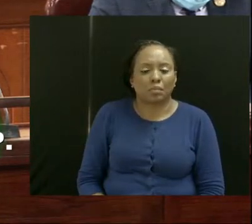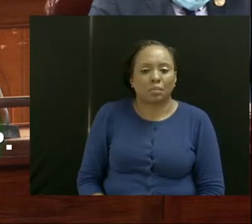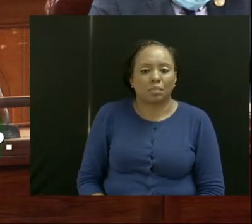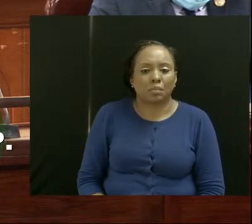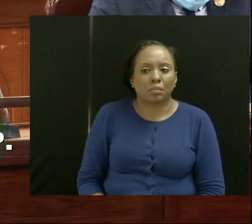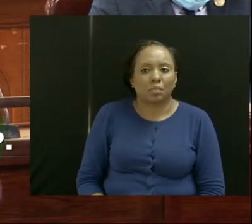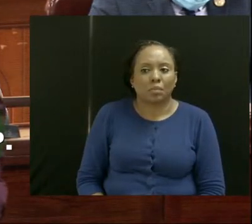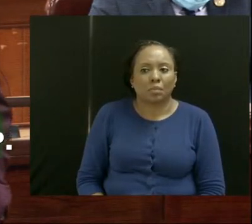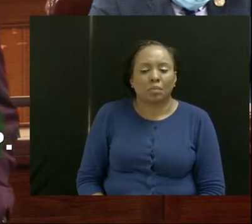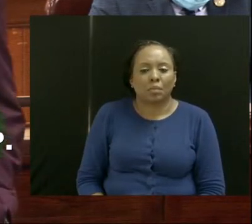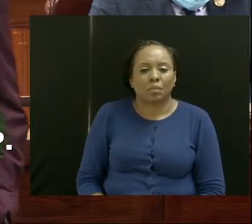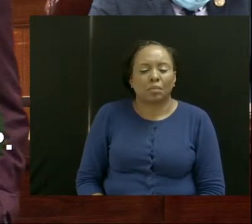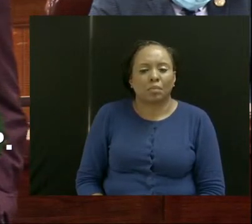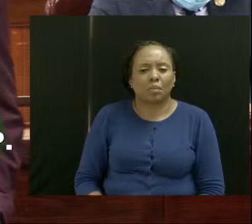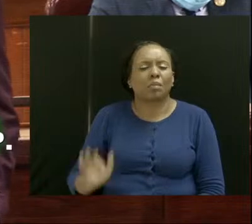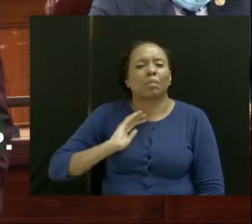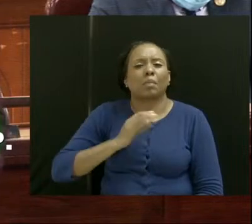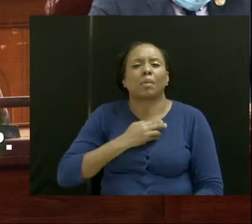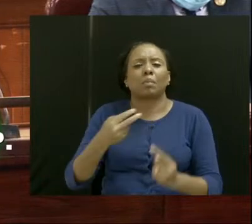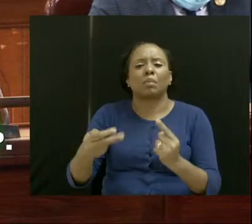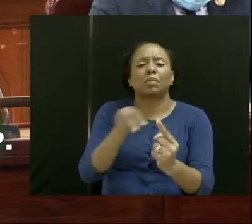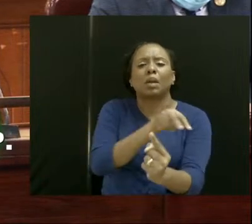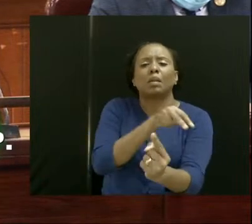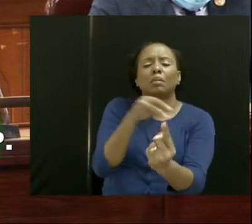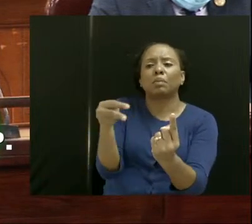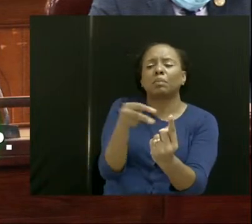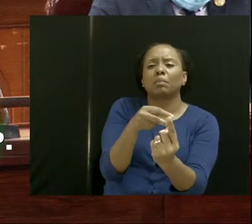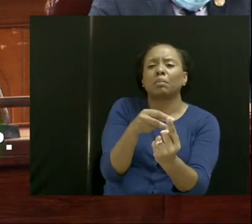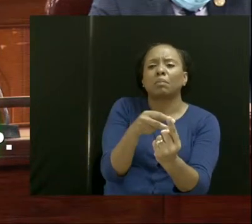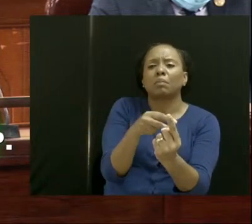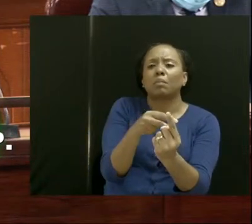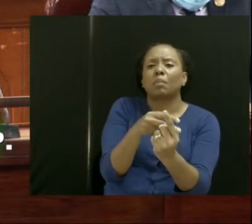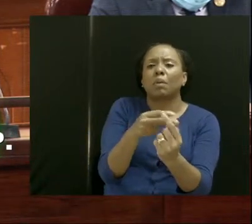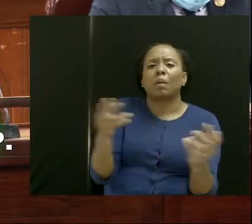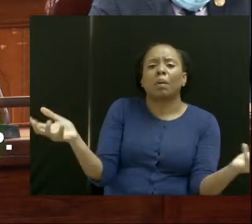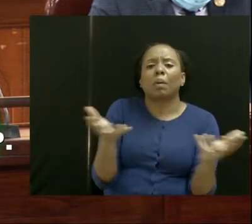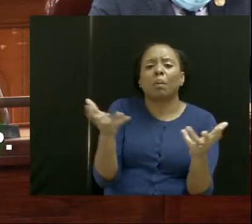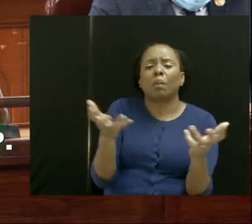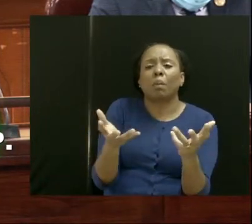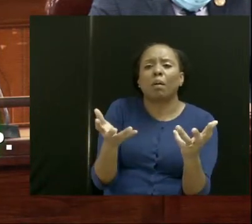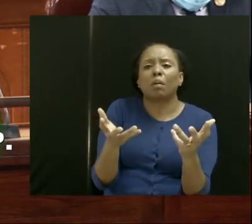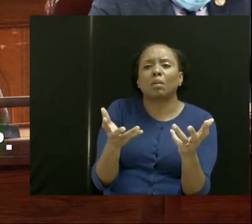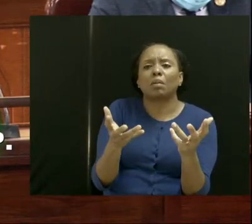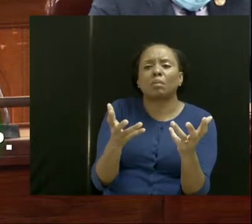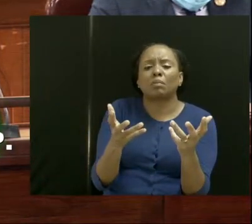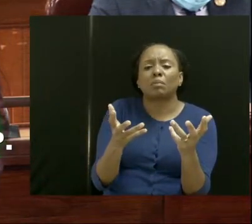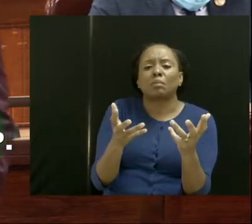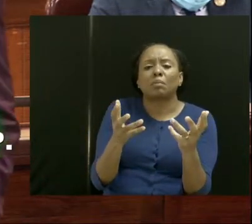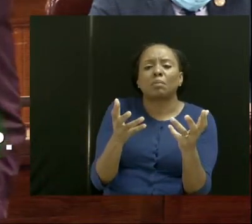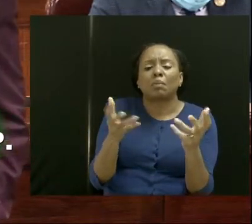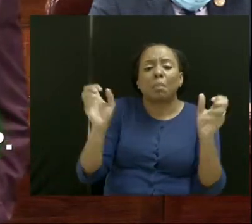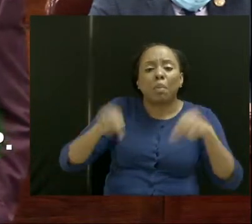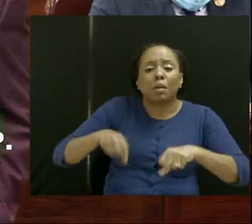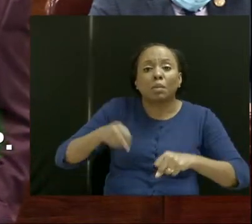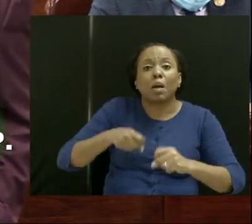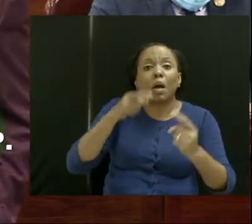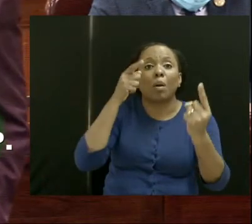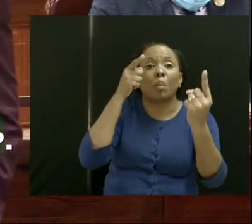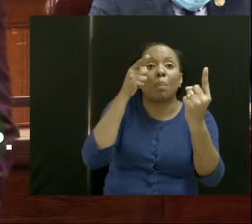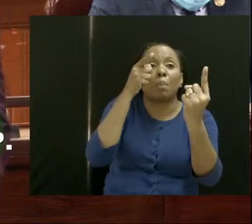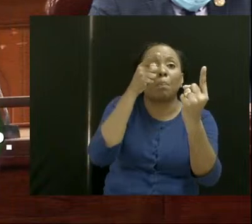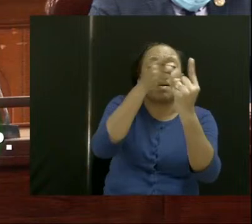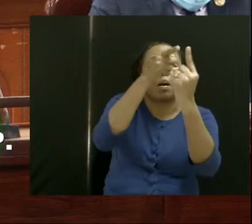what can you achieve given the constraints? And in terms of how you have allocated your